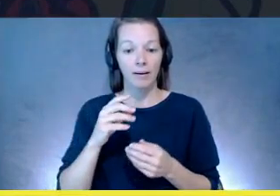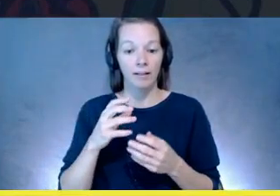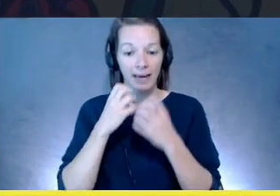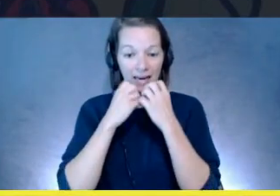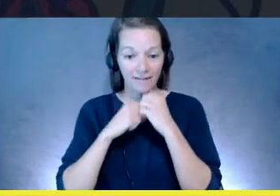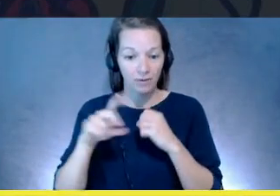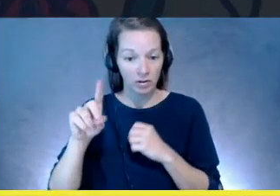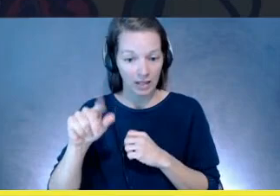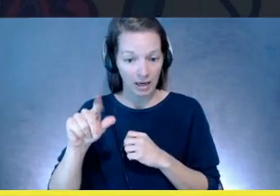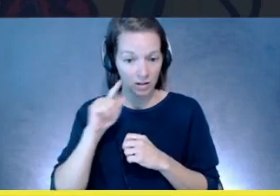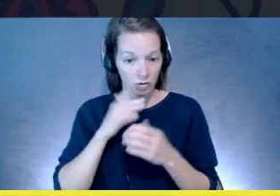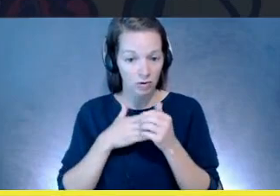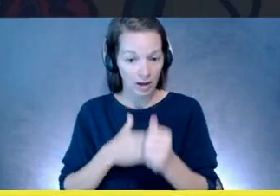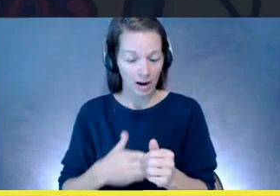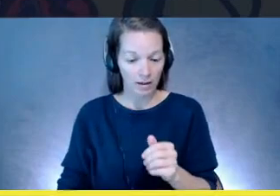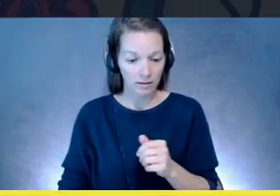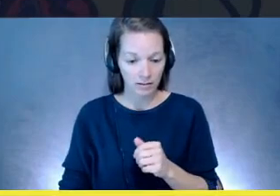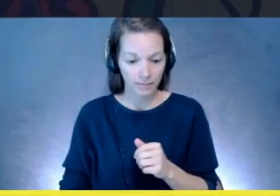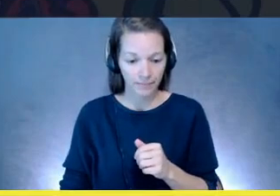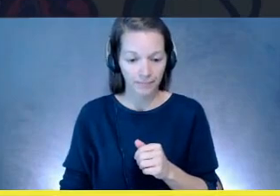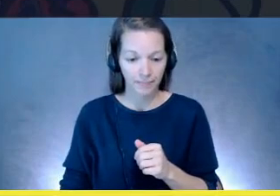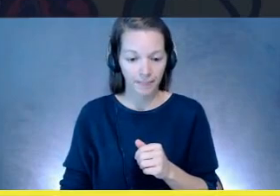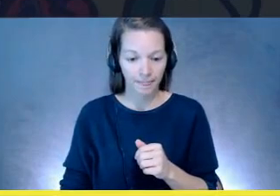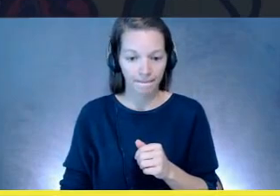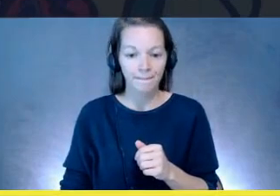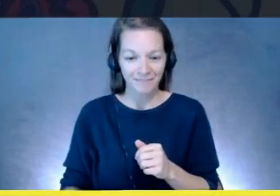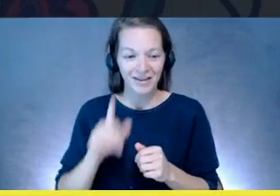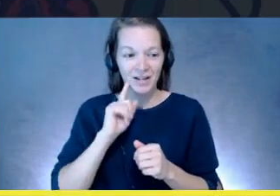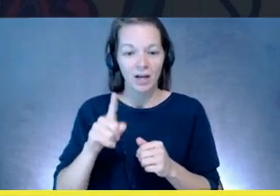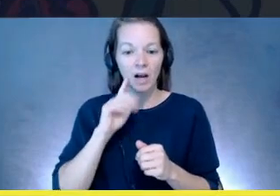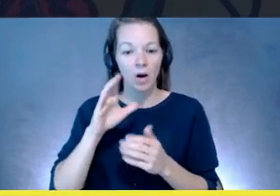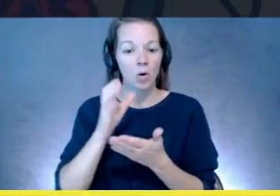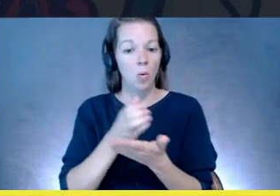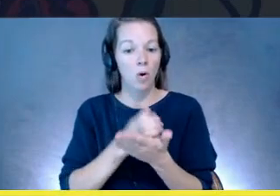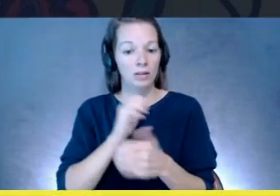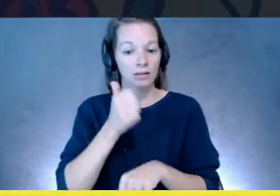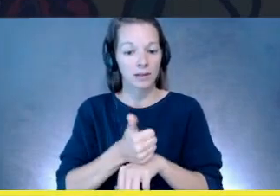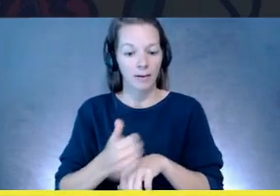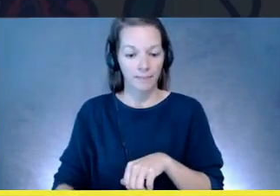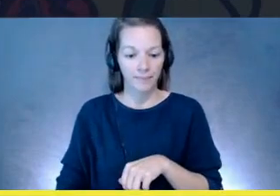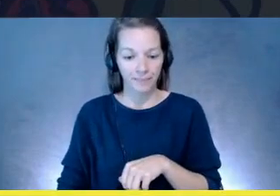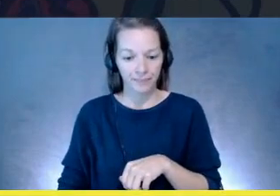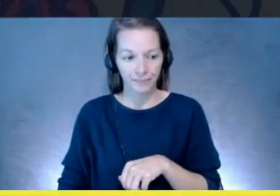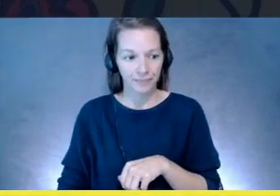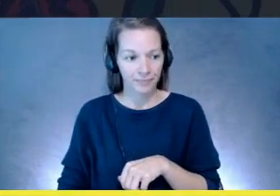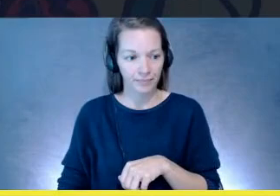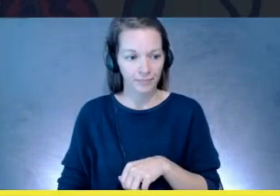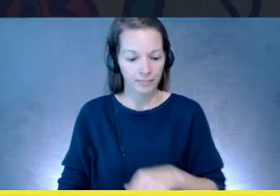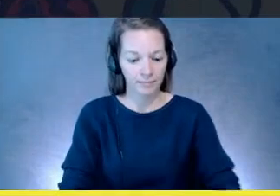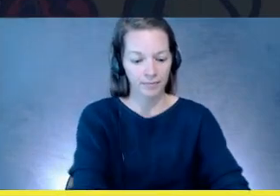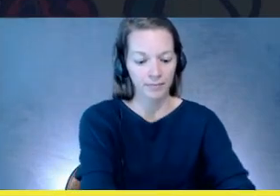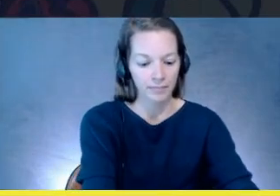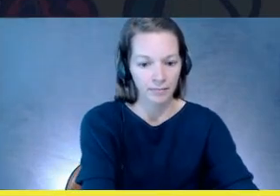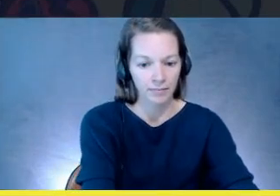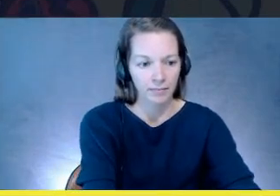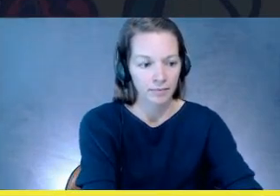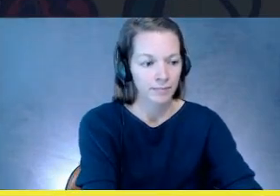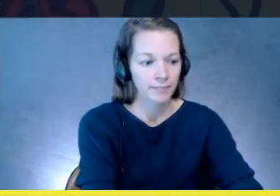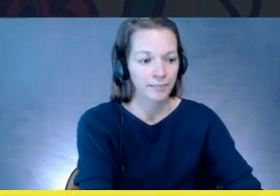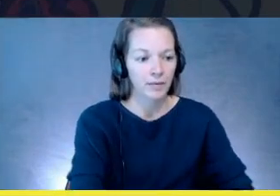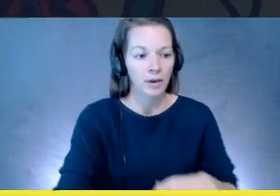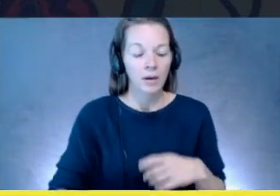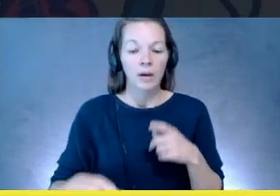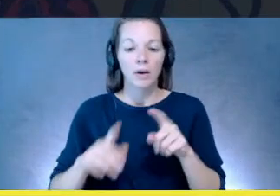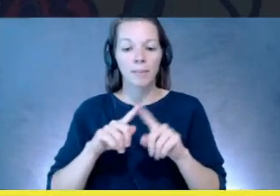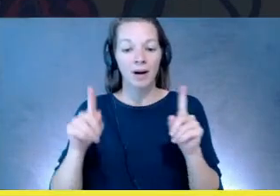us. It means placing a core set in all data collections and considering as much variety in the types of collections